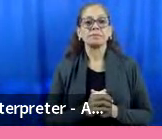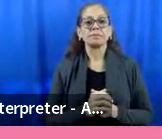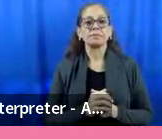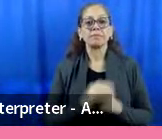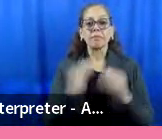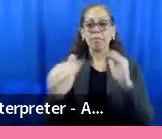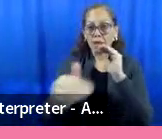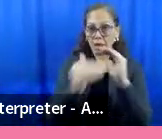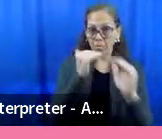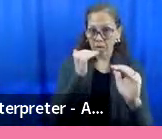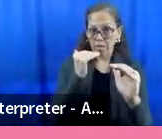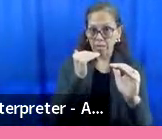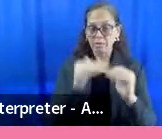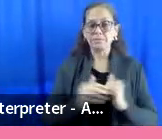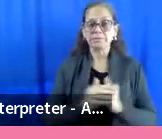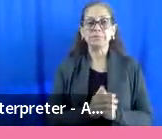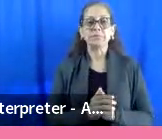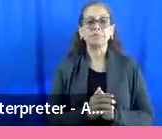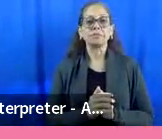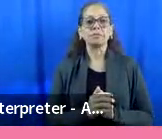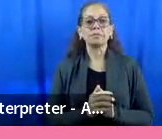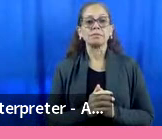by email,